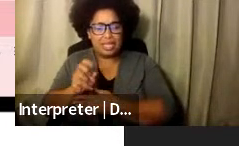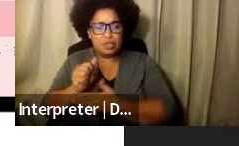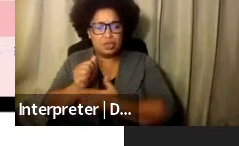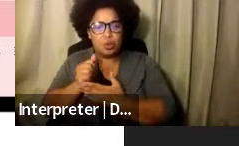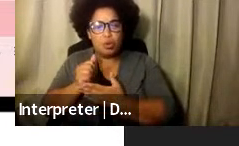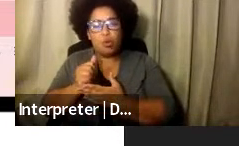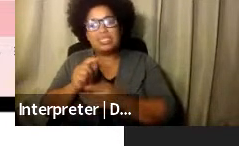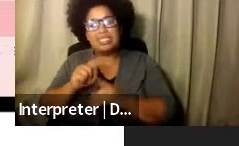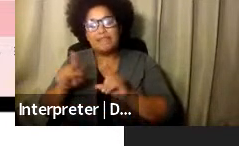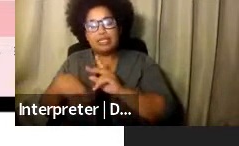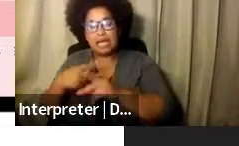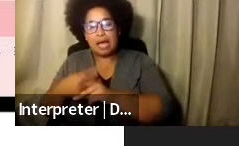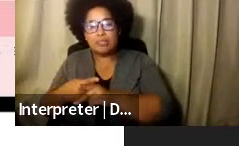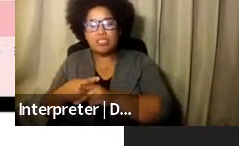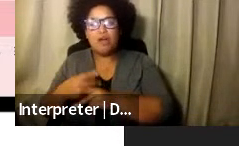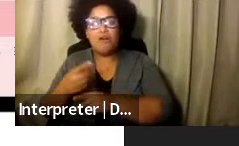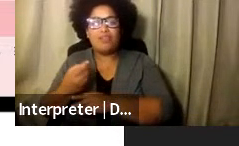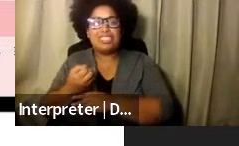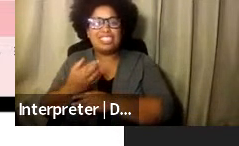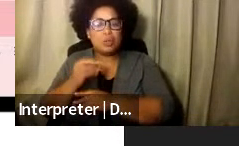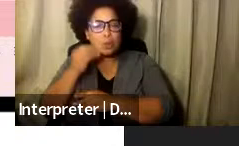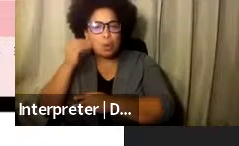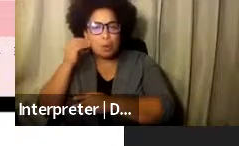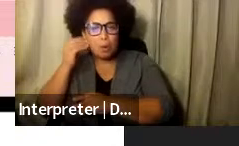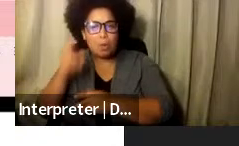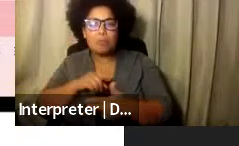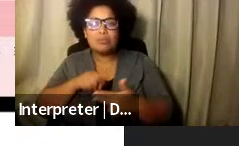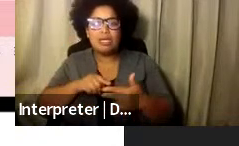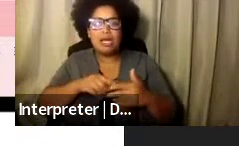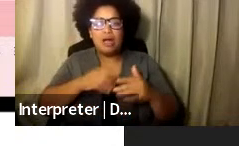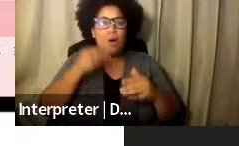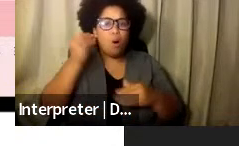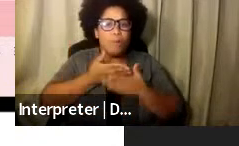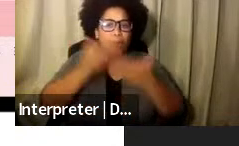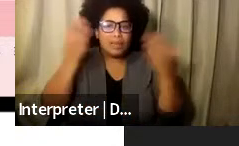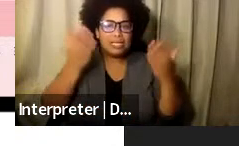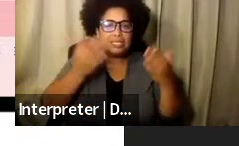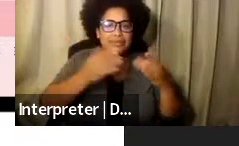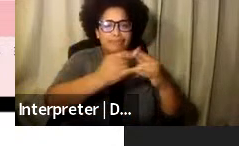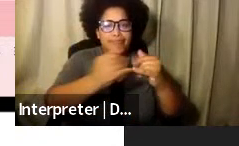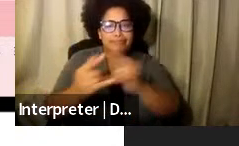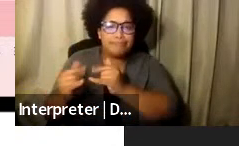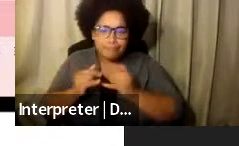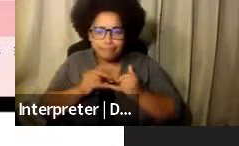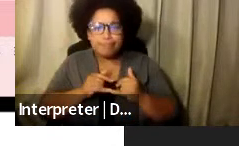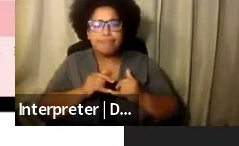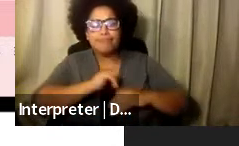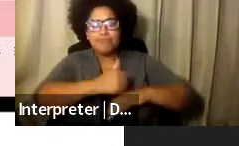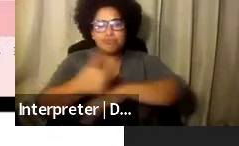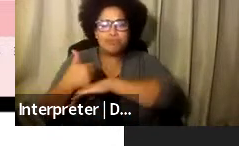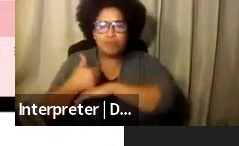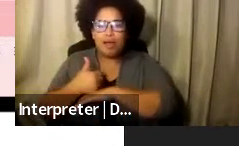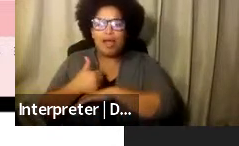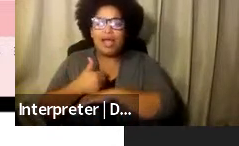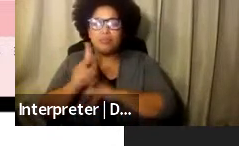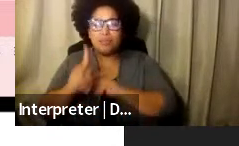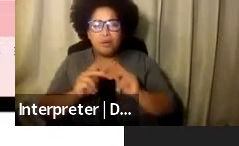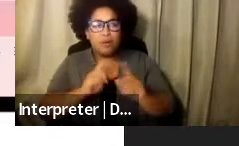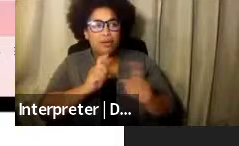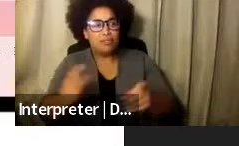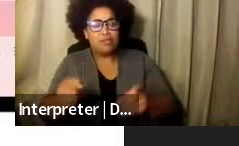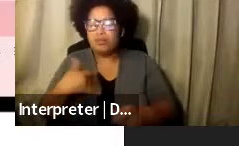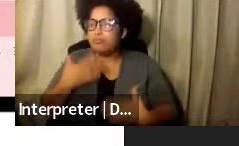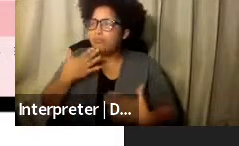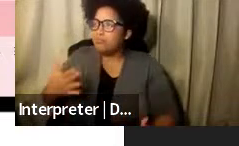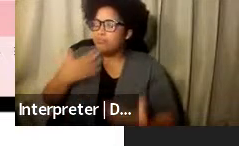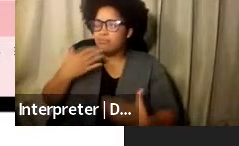and homeless encampments where we found people that genuinely appreciated our efforts in bringing these resources in